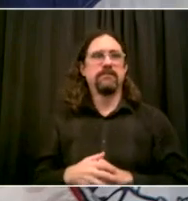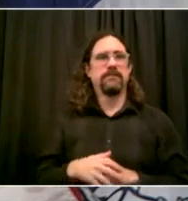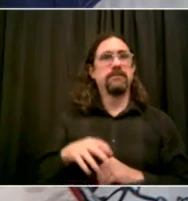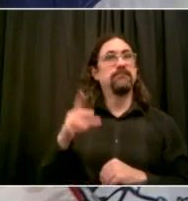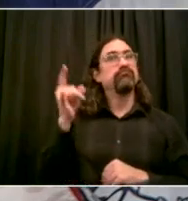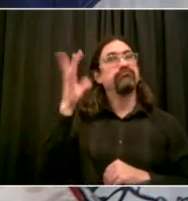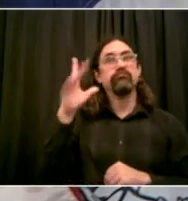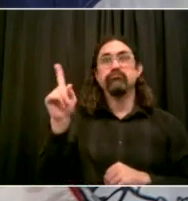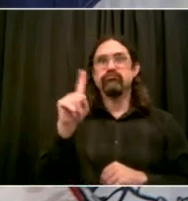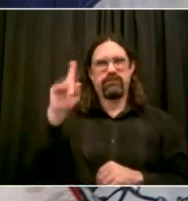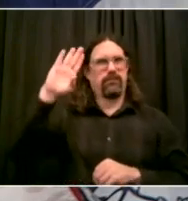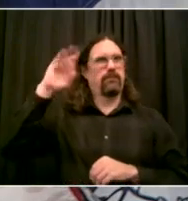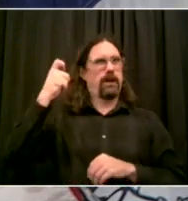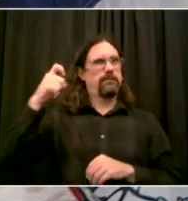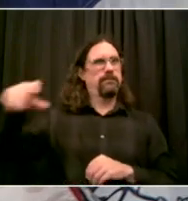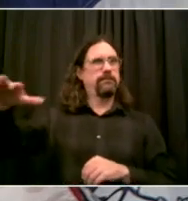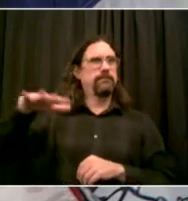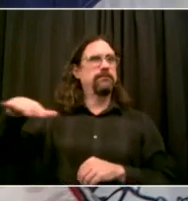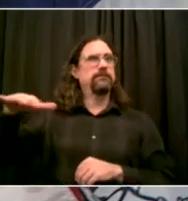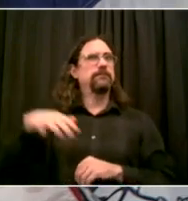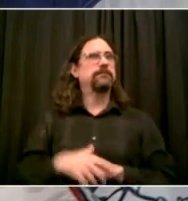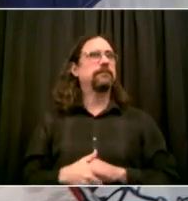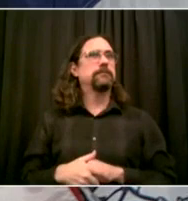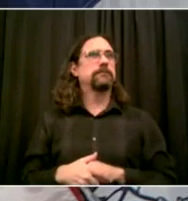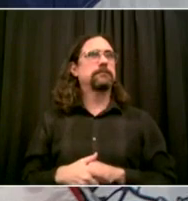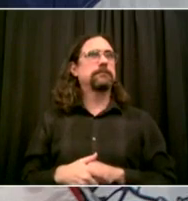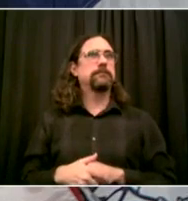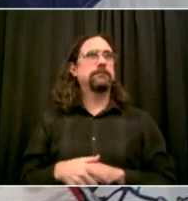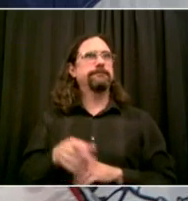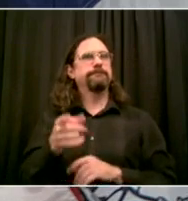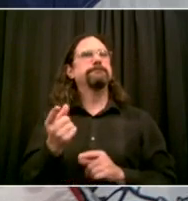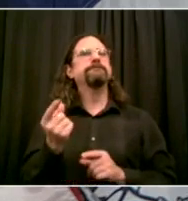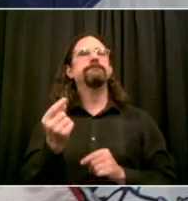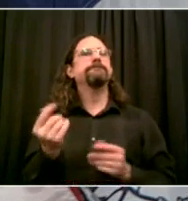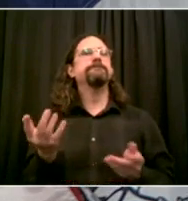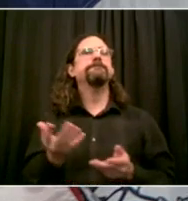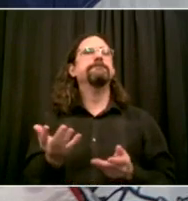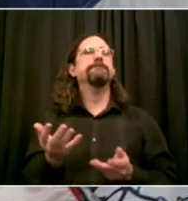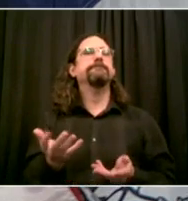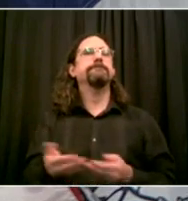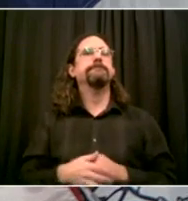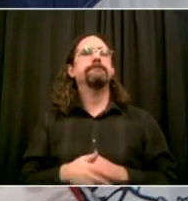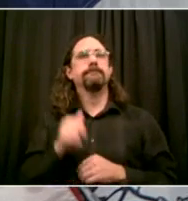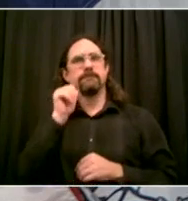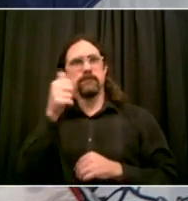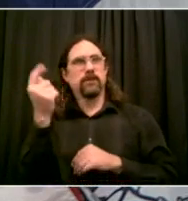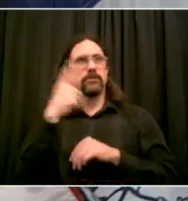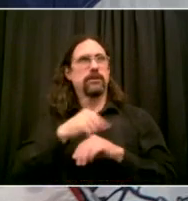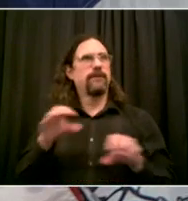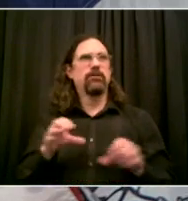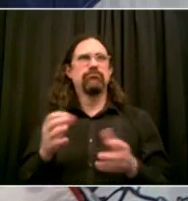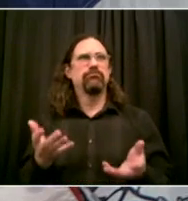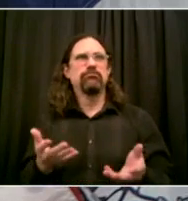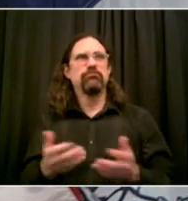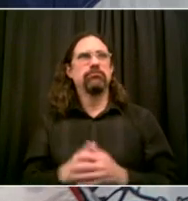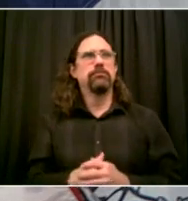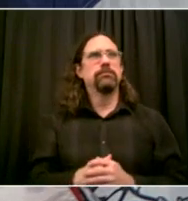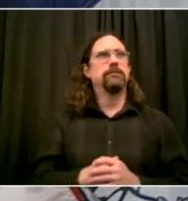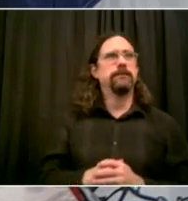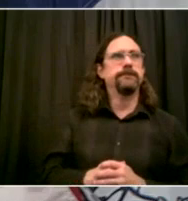overview, and then my colleagues can speak to some of the specifics. I have a couple of things.